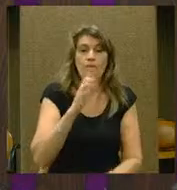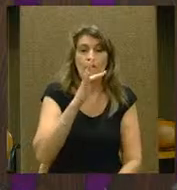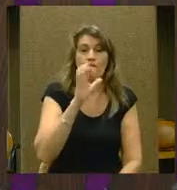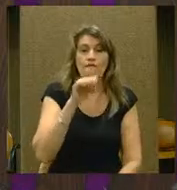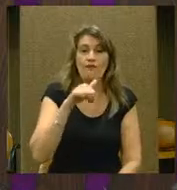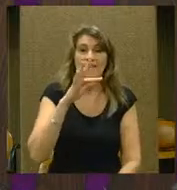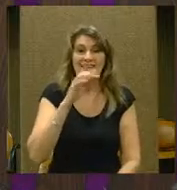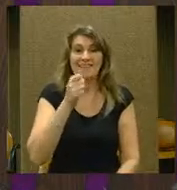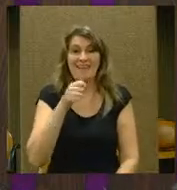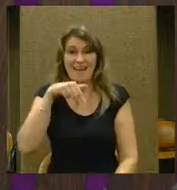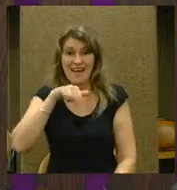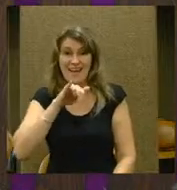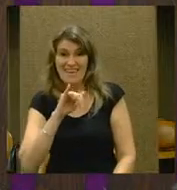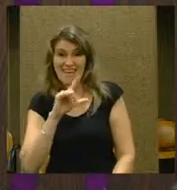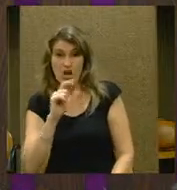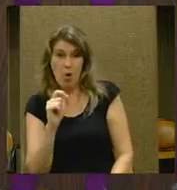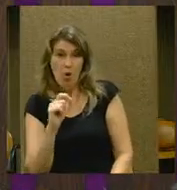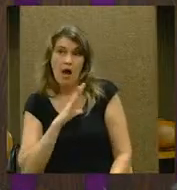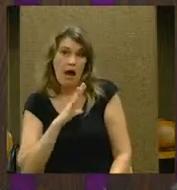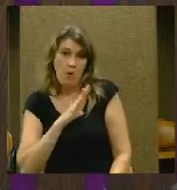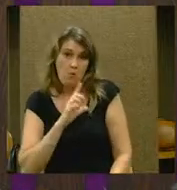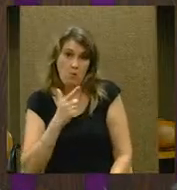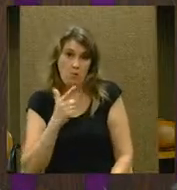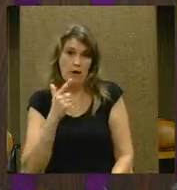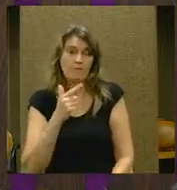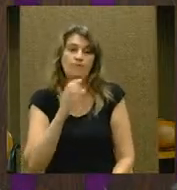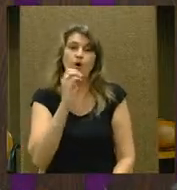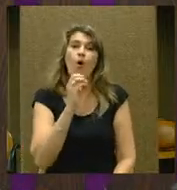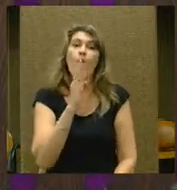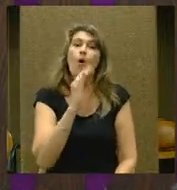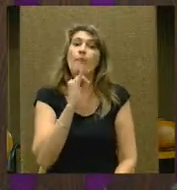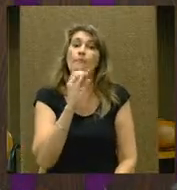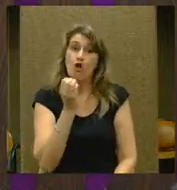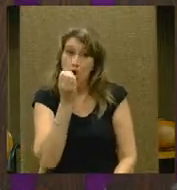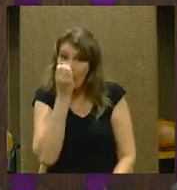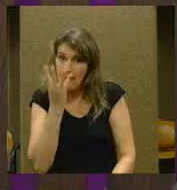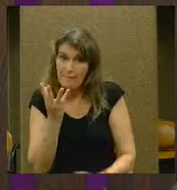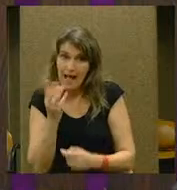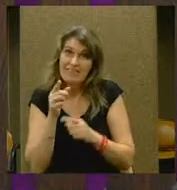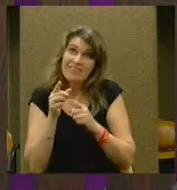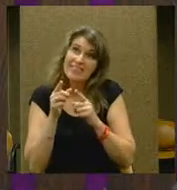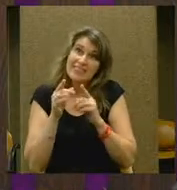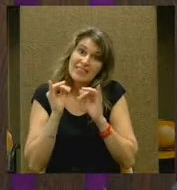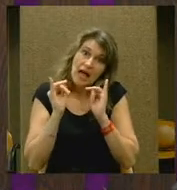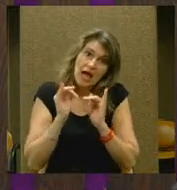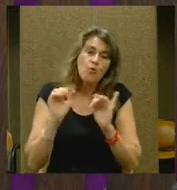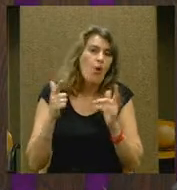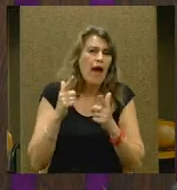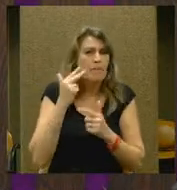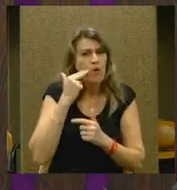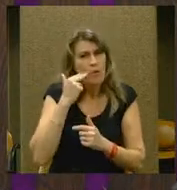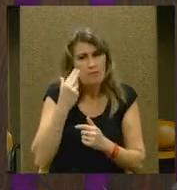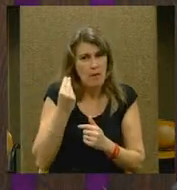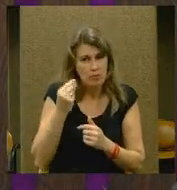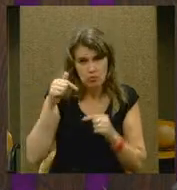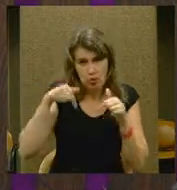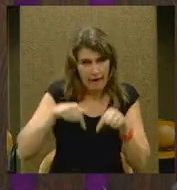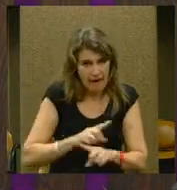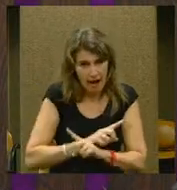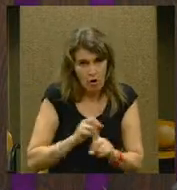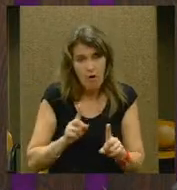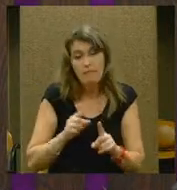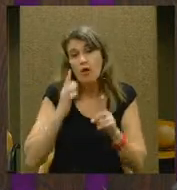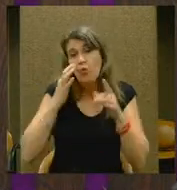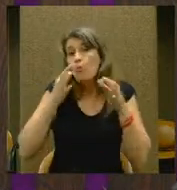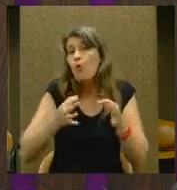to the consumption of fentanyl. And we, in the illicit market of opioids, it's not a big concern right now